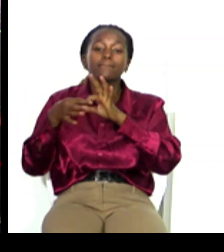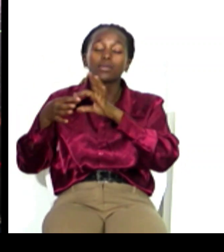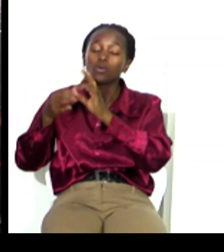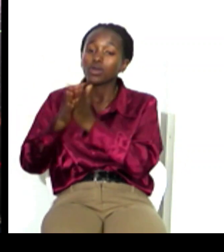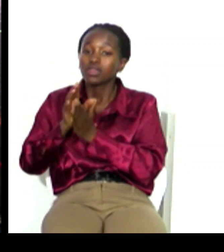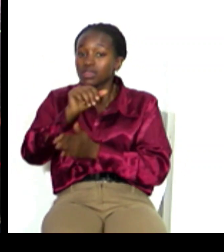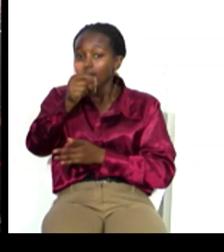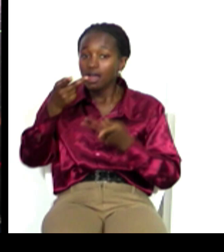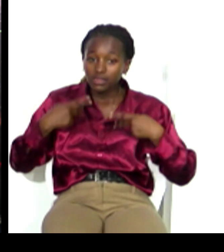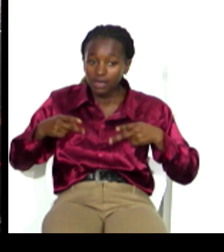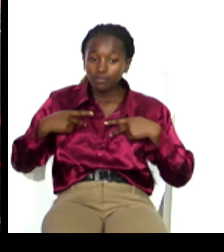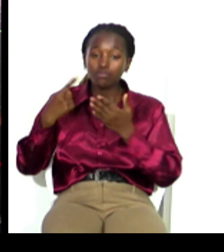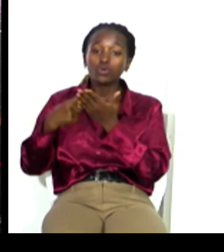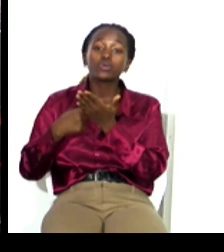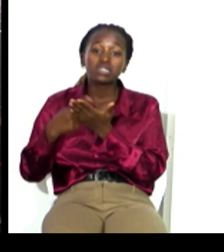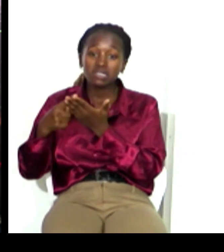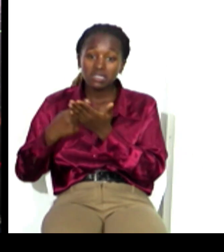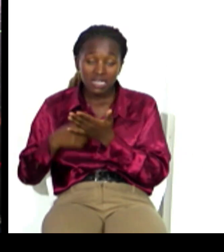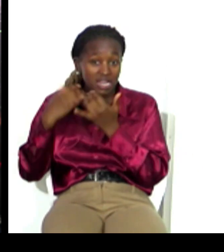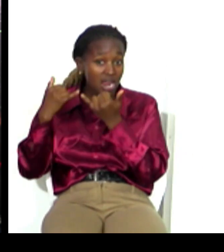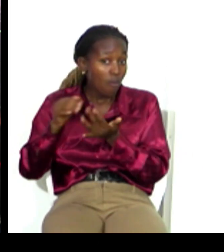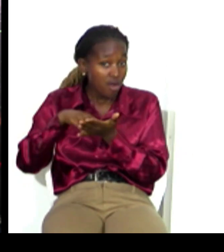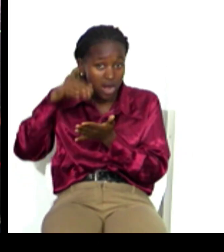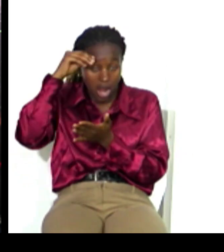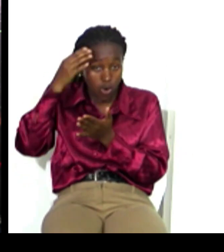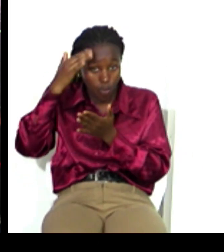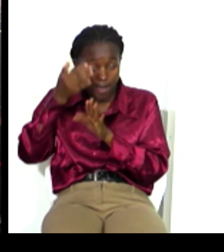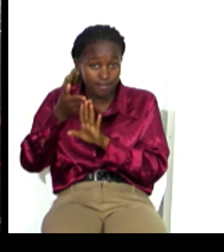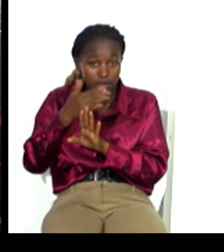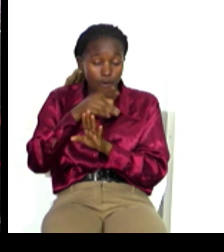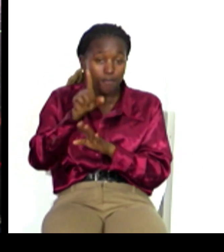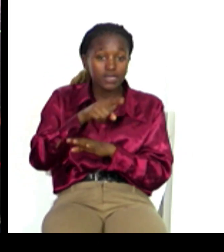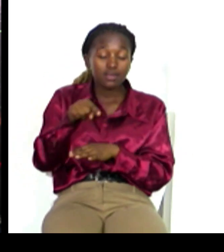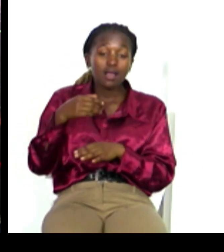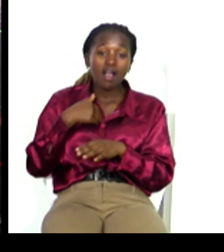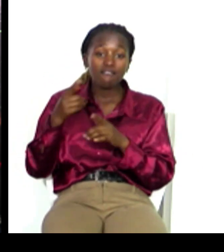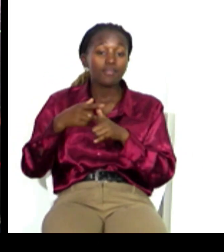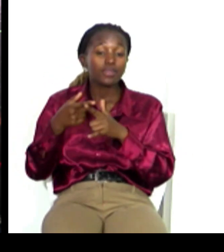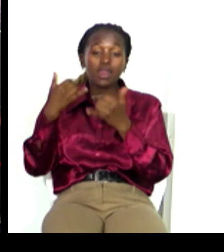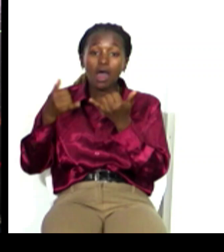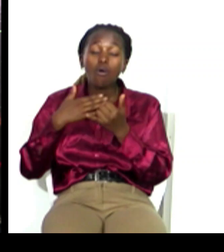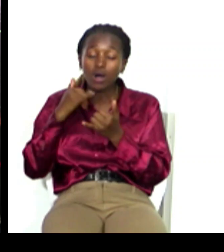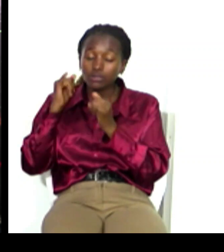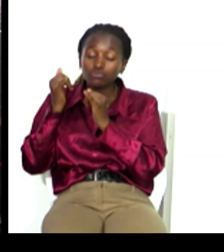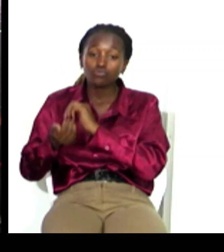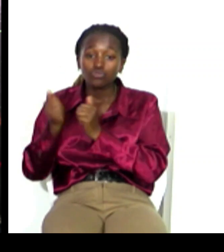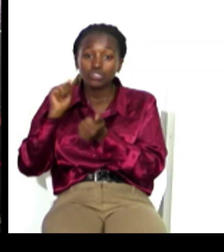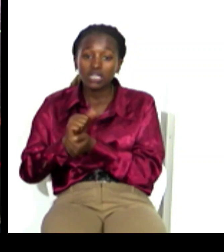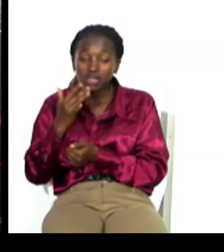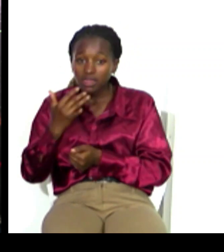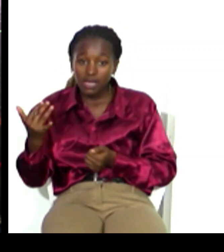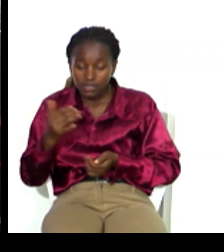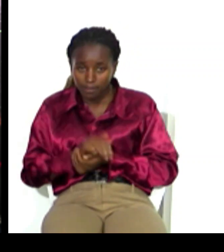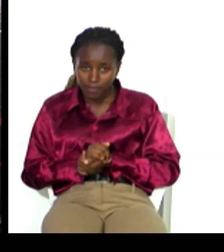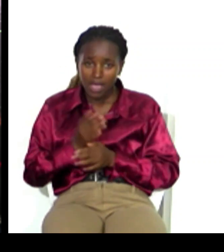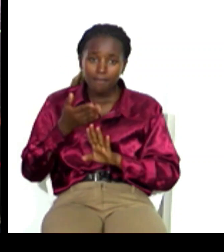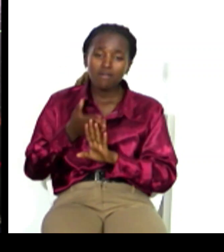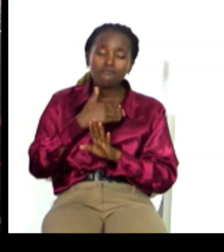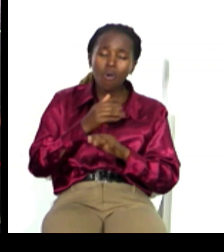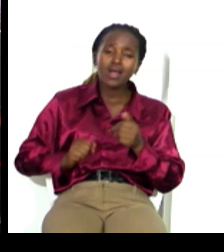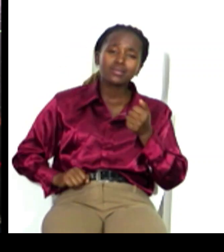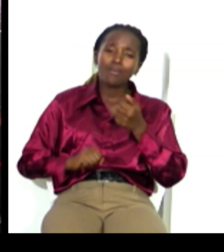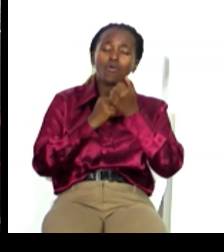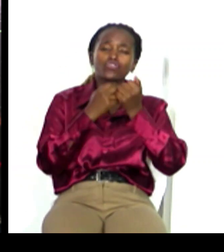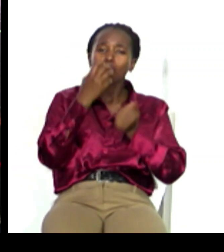Rigathi Gachagua ana learn from his mistake. Remember very well that Rigathi Gachagua alienda kwa President William Samoei Ruto